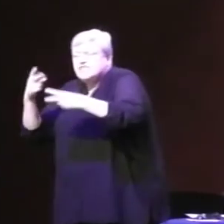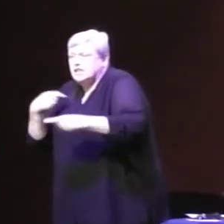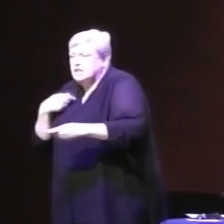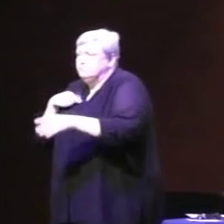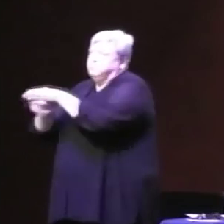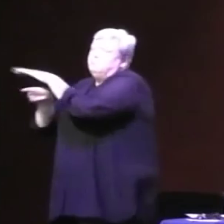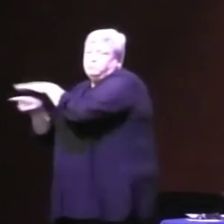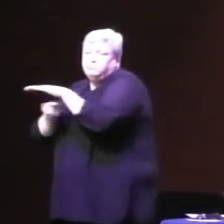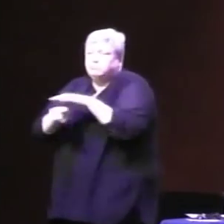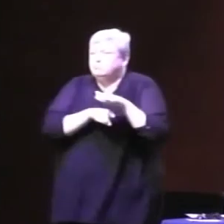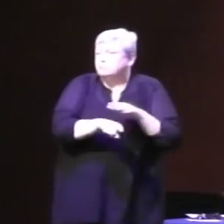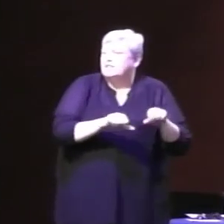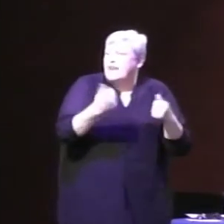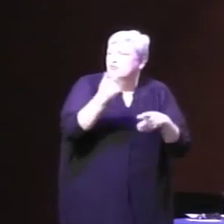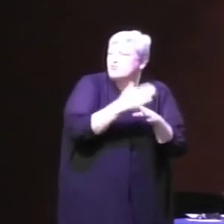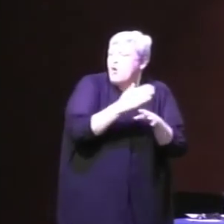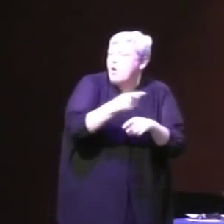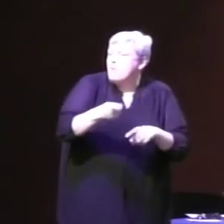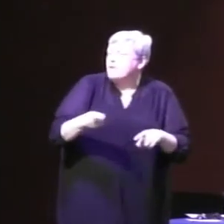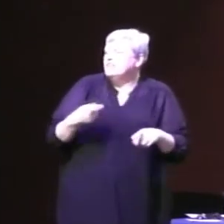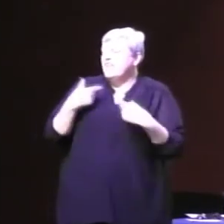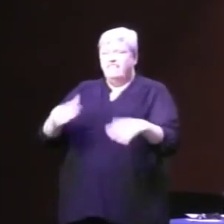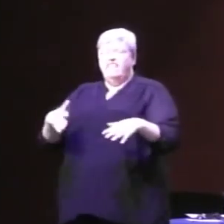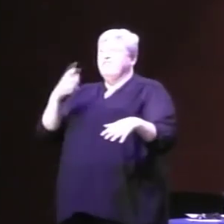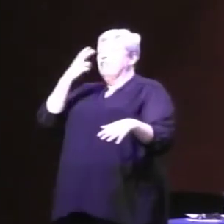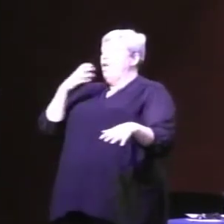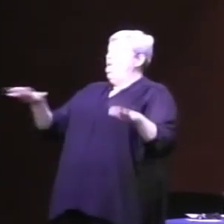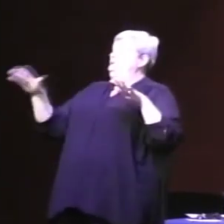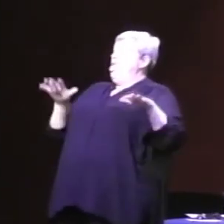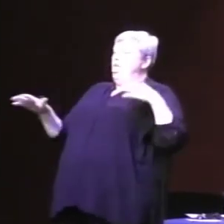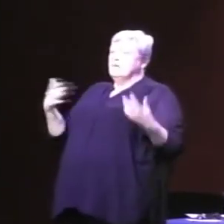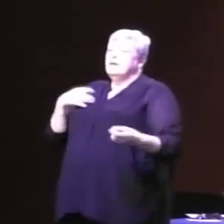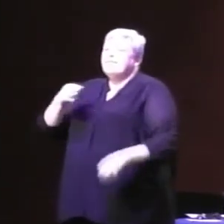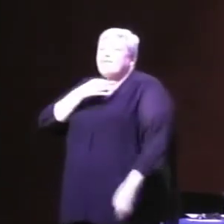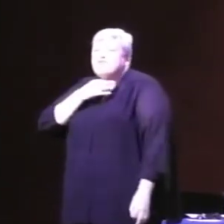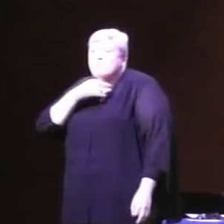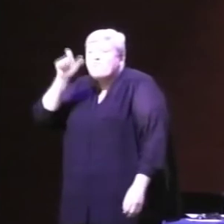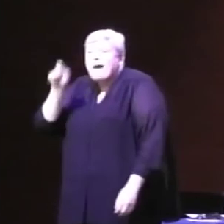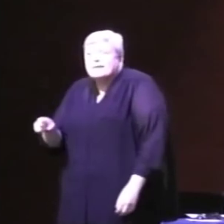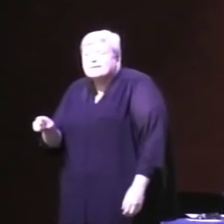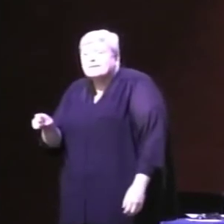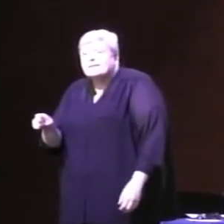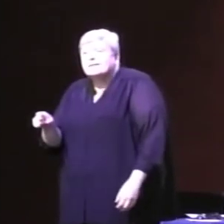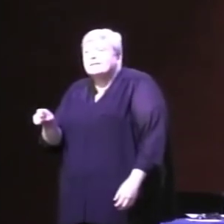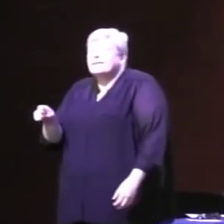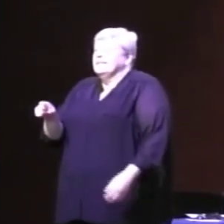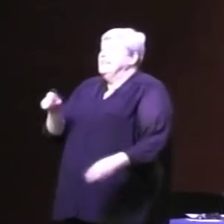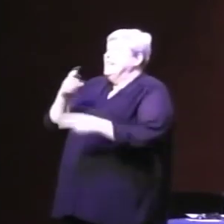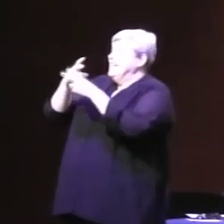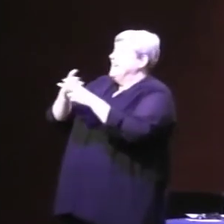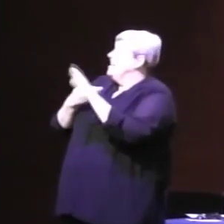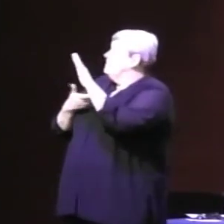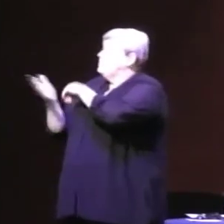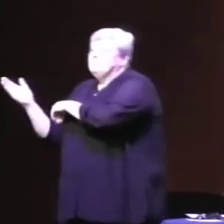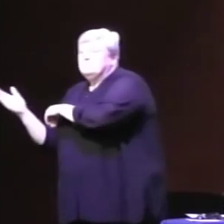carers rushing off to their next stop, leaving behind them a vulnerable elderly person and the carer going